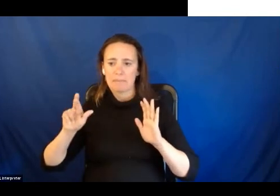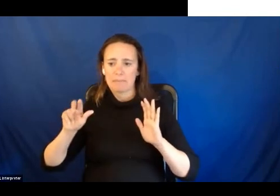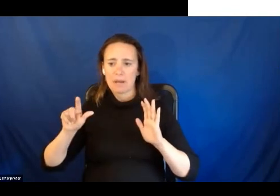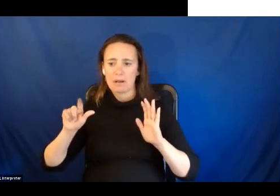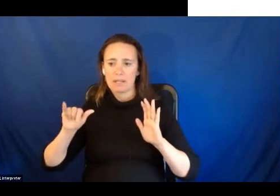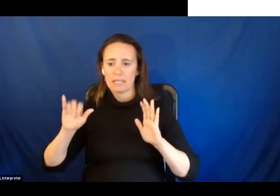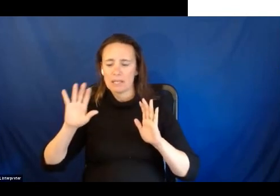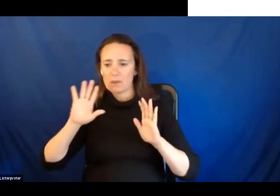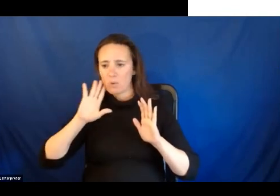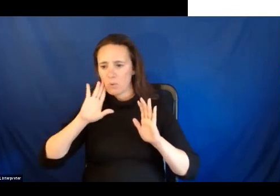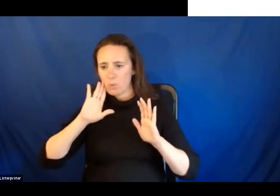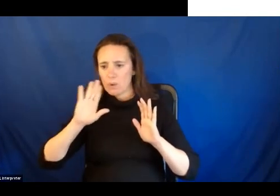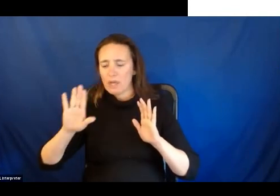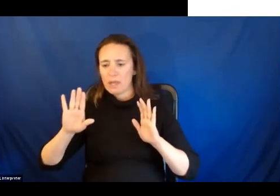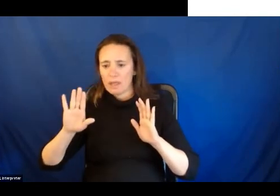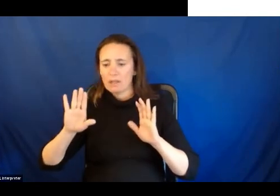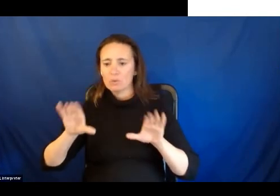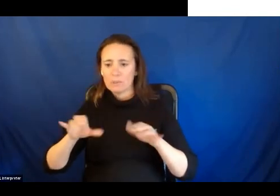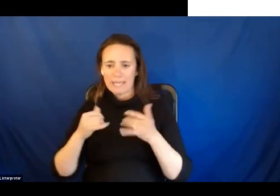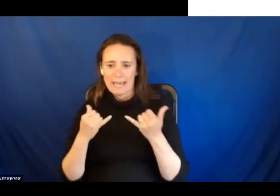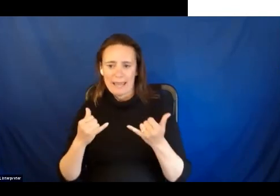that explains how to get your certificate.